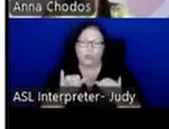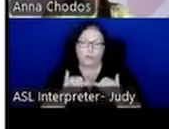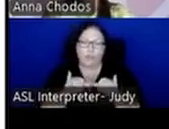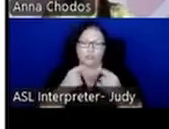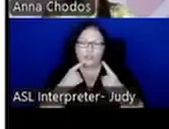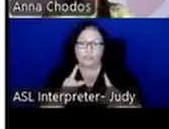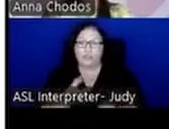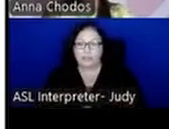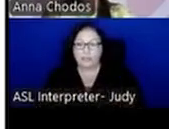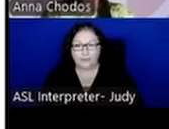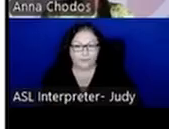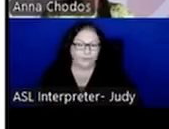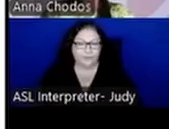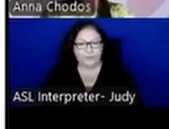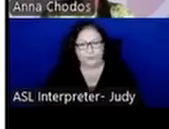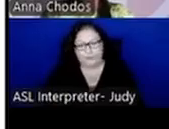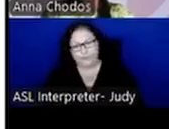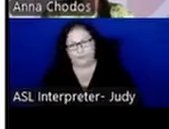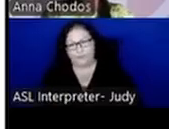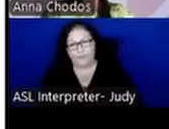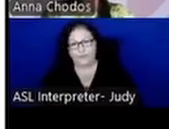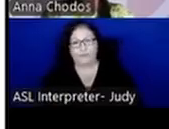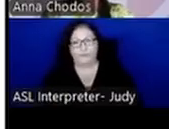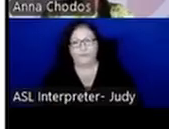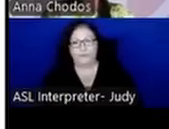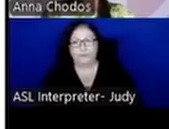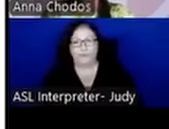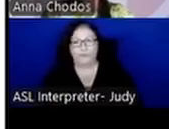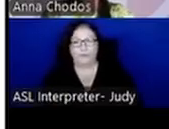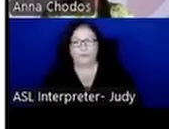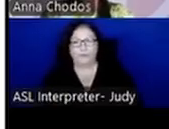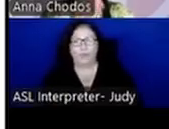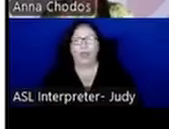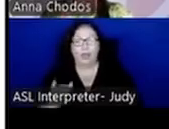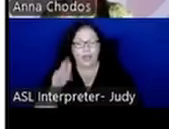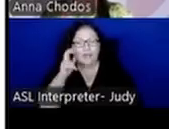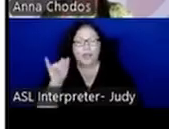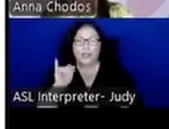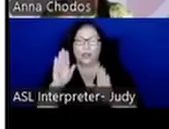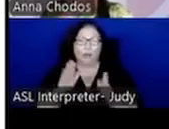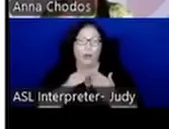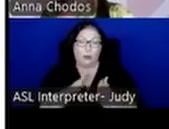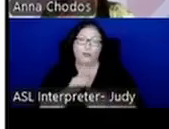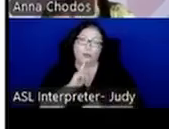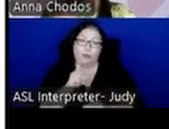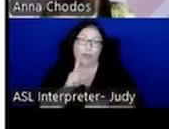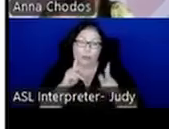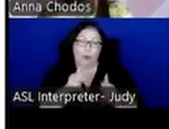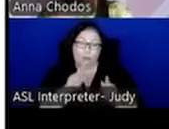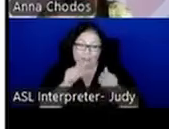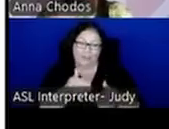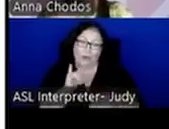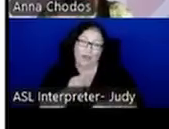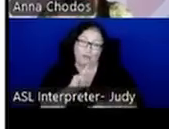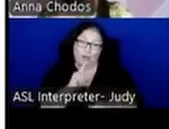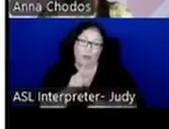Yeah, that sounds like a great approach and certainly really person-centered, which is what we're looking for. So that's terrific. All right, we have one